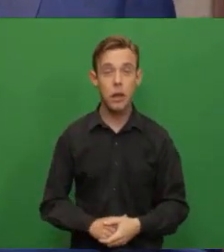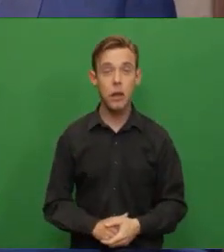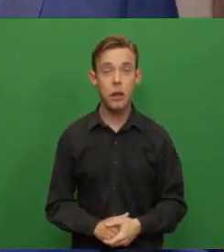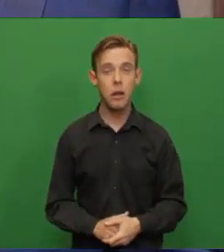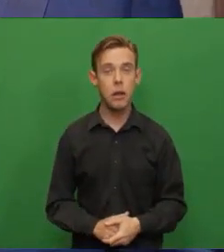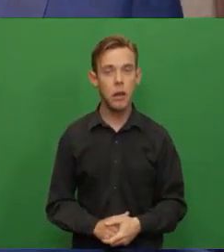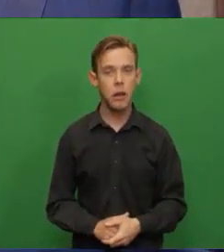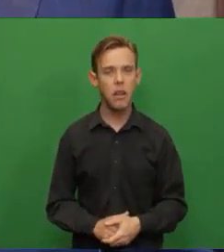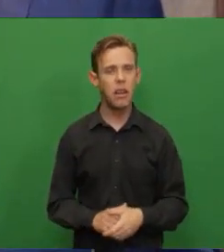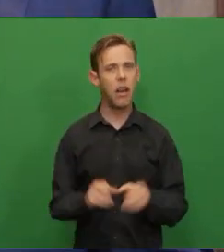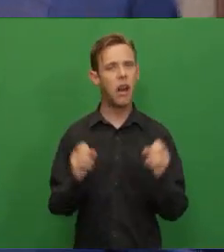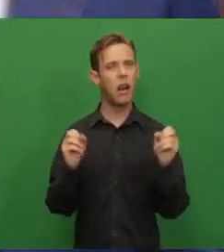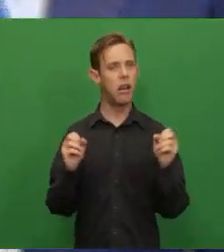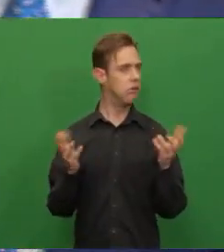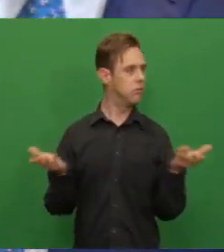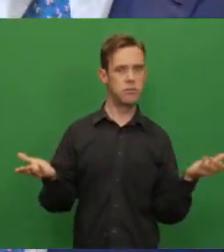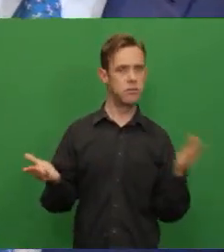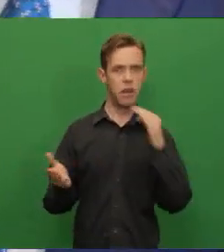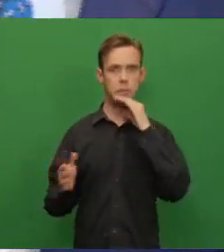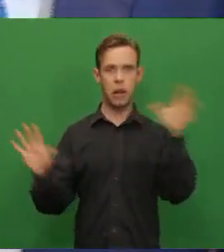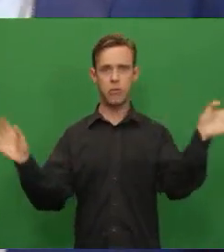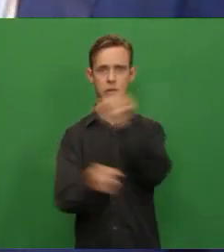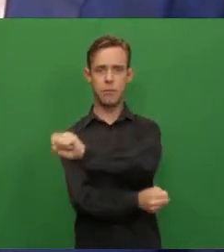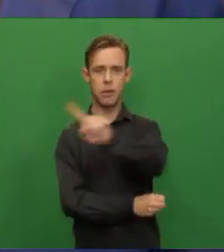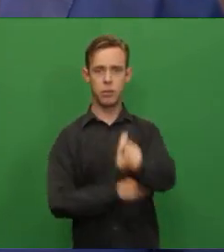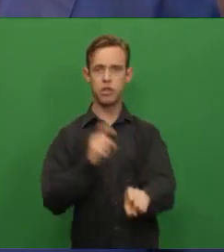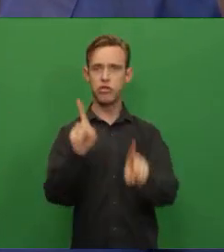Okay, shall we close the questions then?